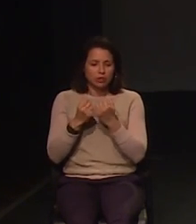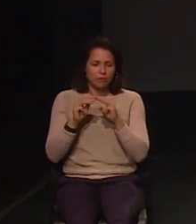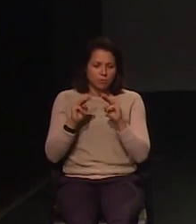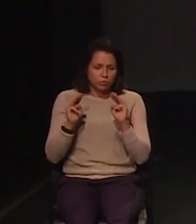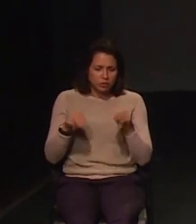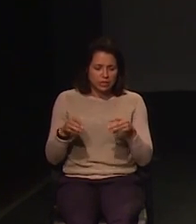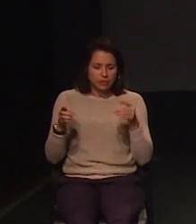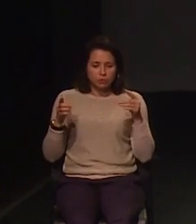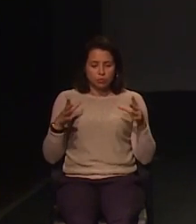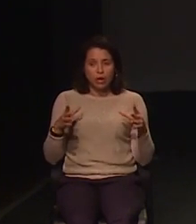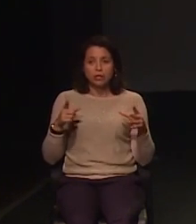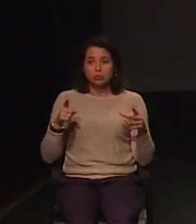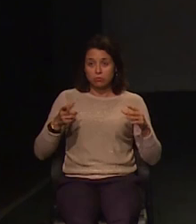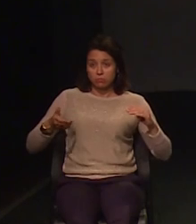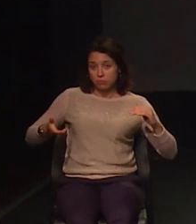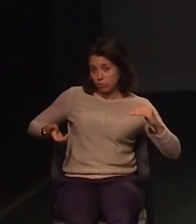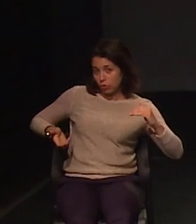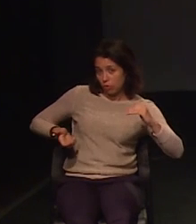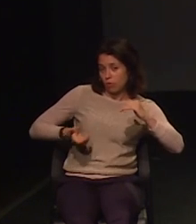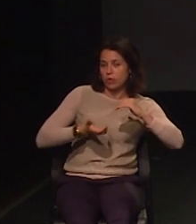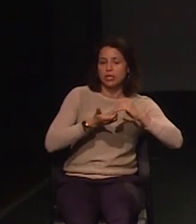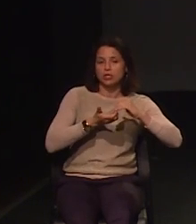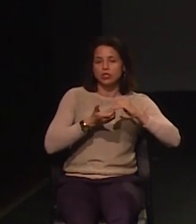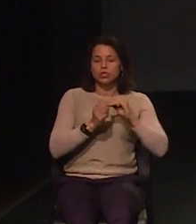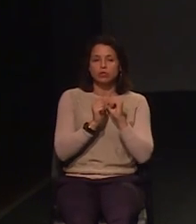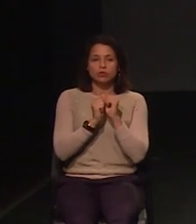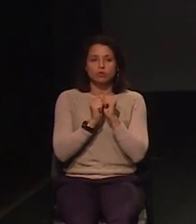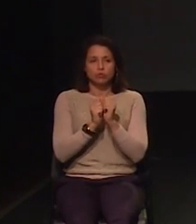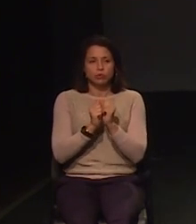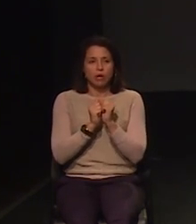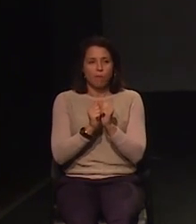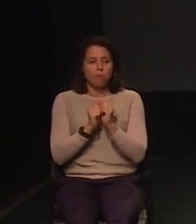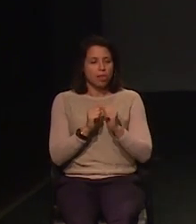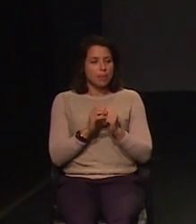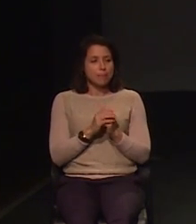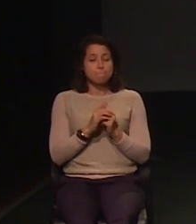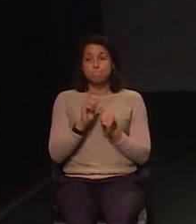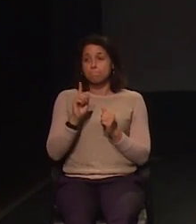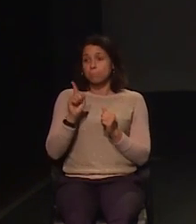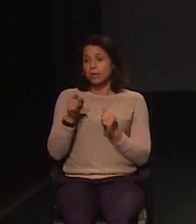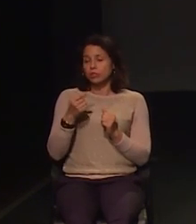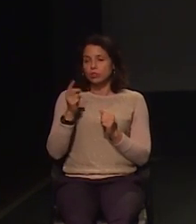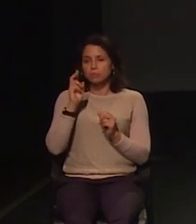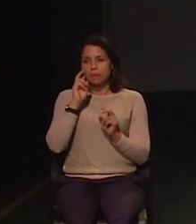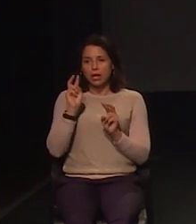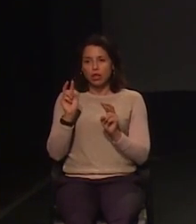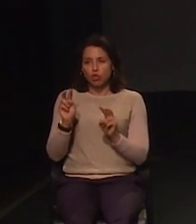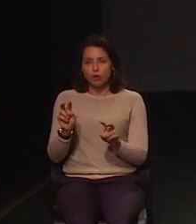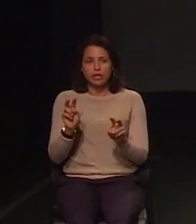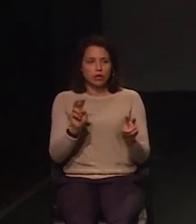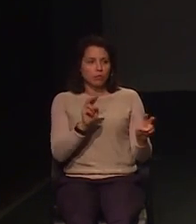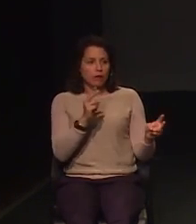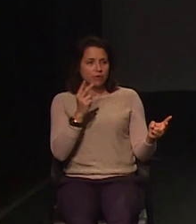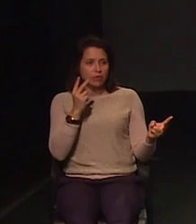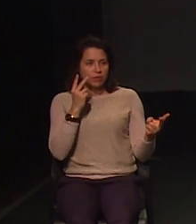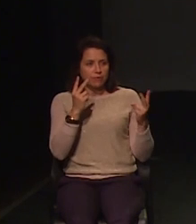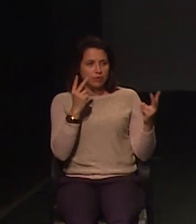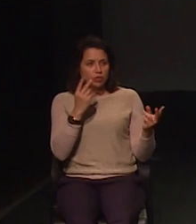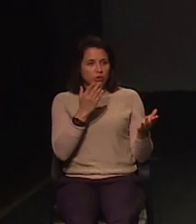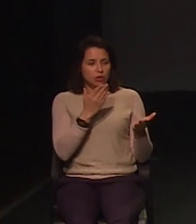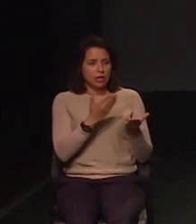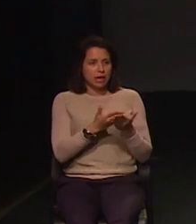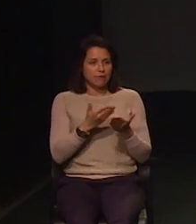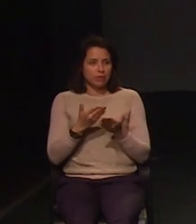coalition, got together, and they, just by looking around, the visual evidence that you were referring